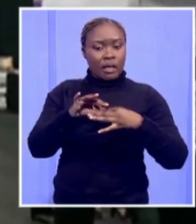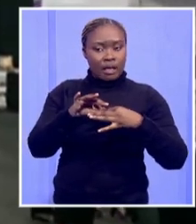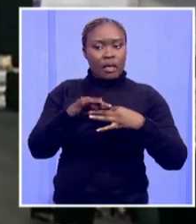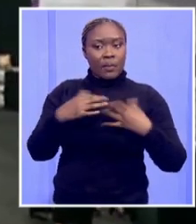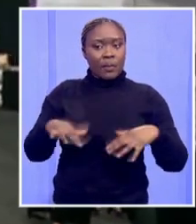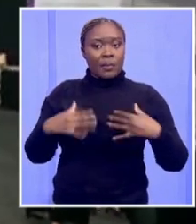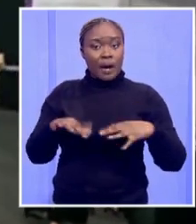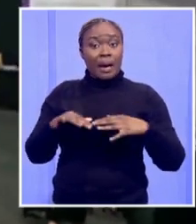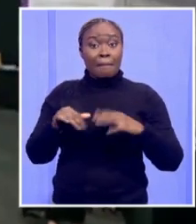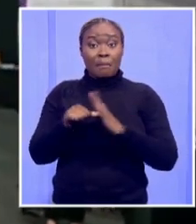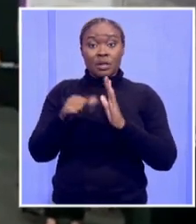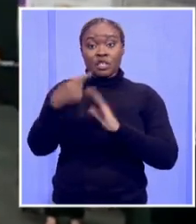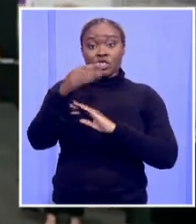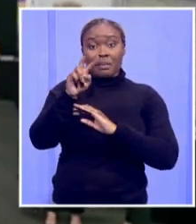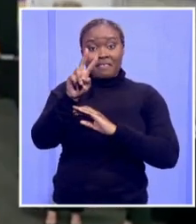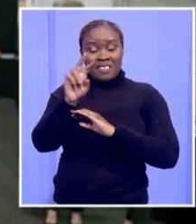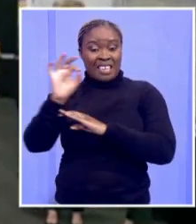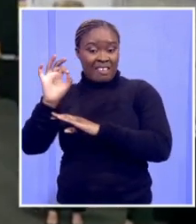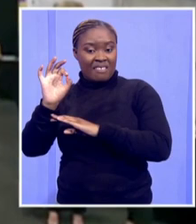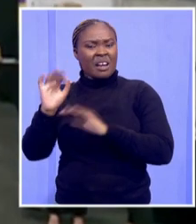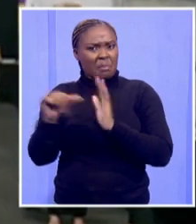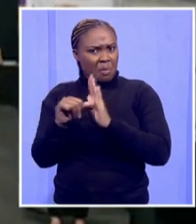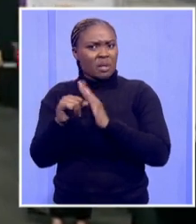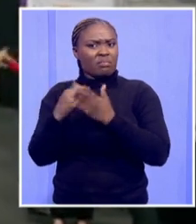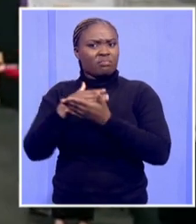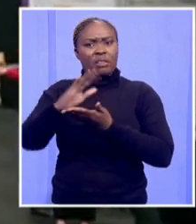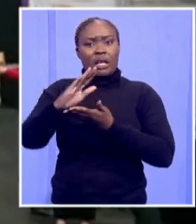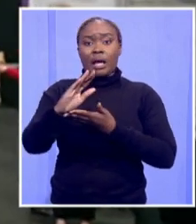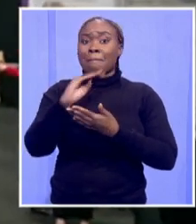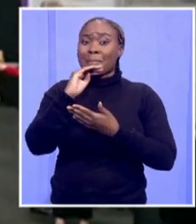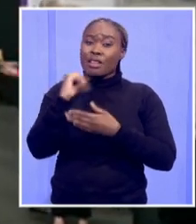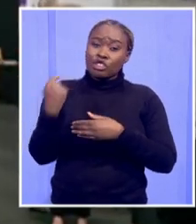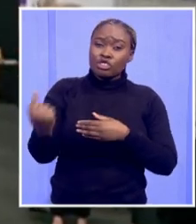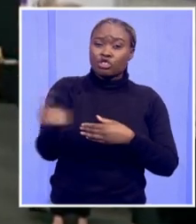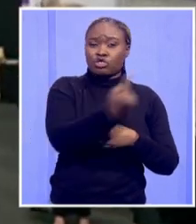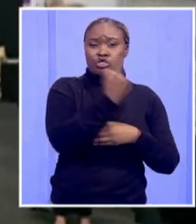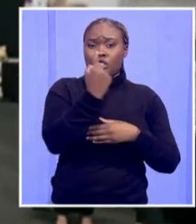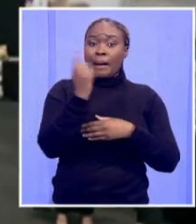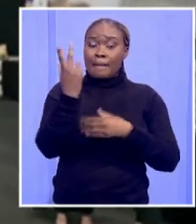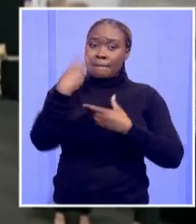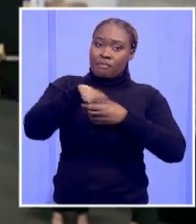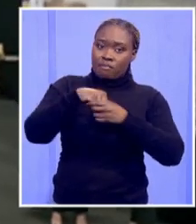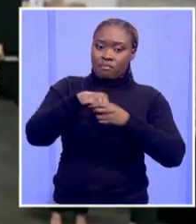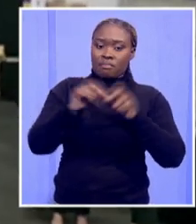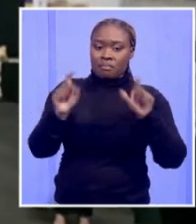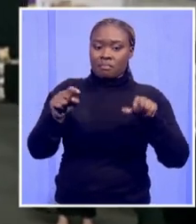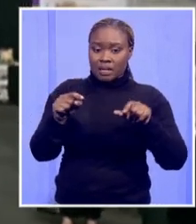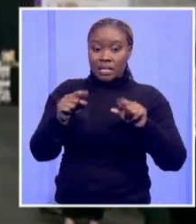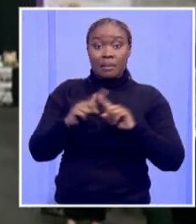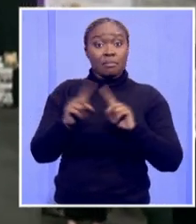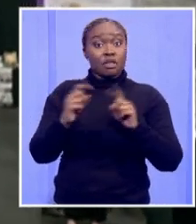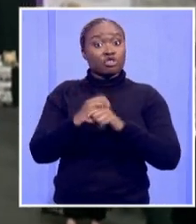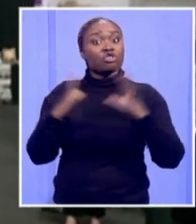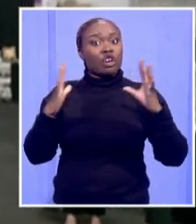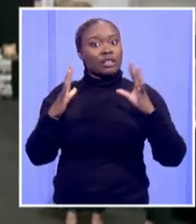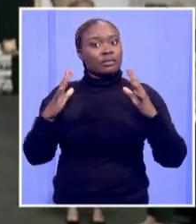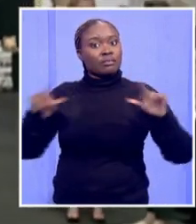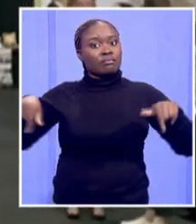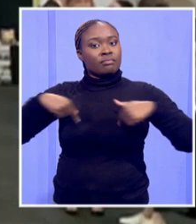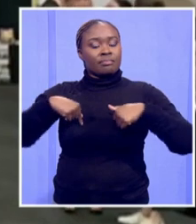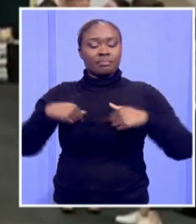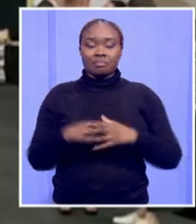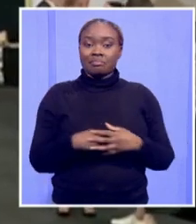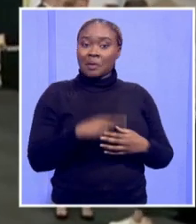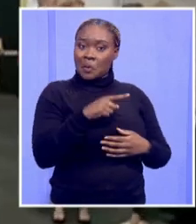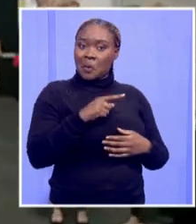gender-based violence, because it needs to be done by every single voice, but it has to start right at the top. And First Lady, you are a feminist